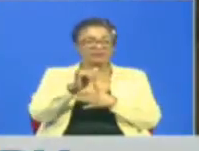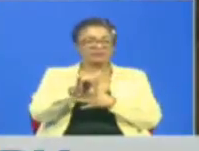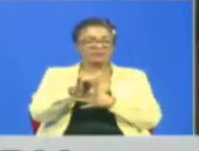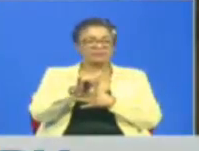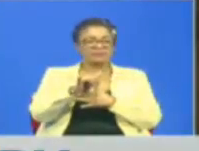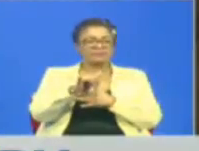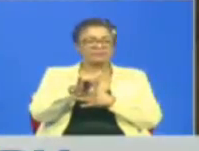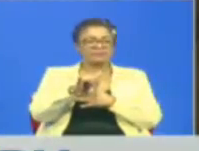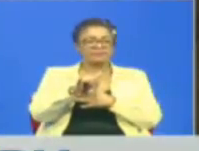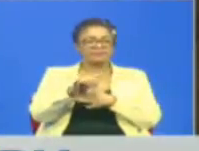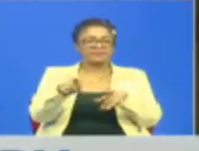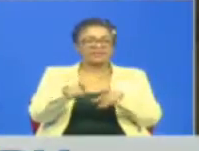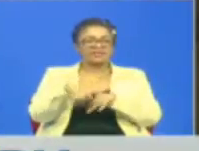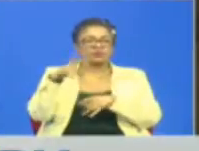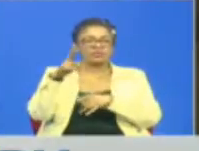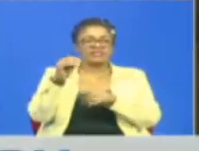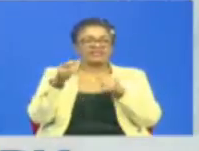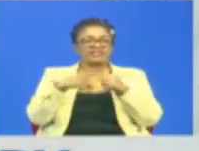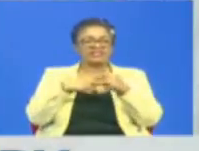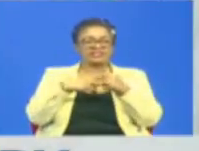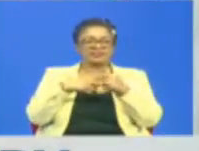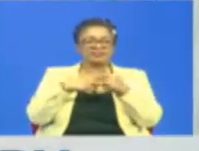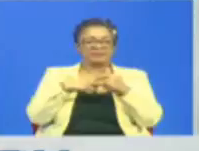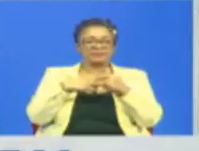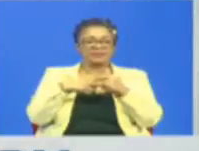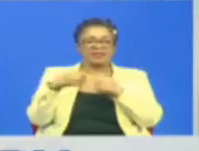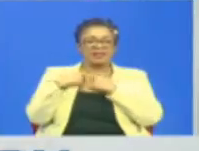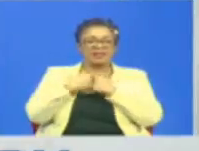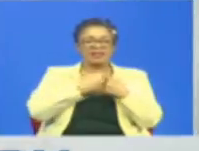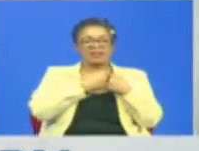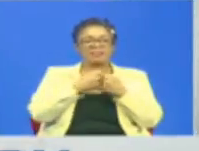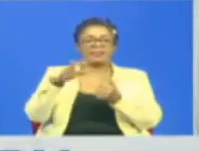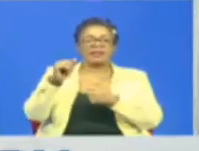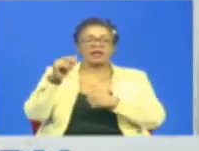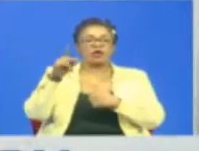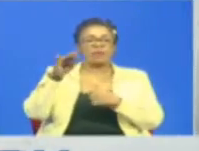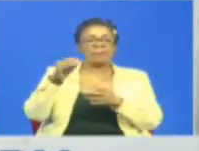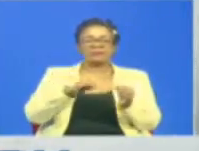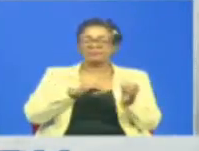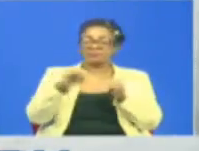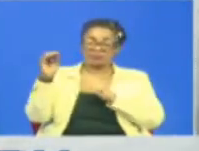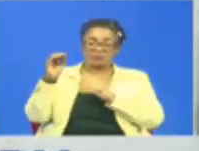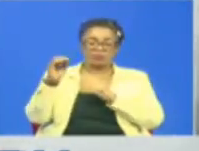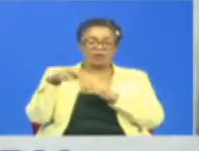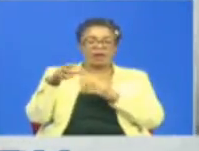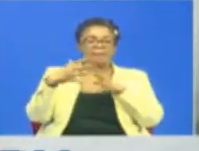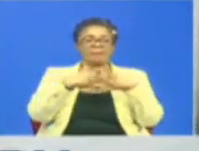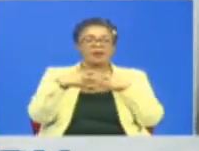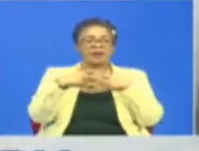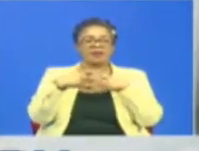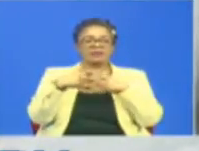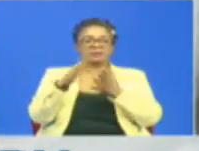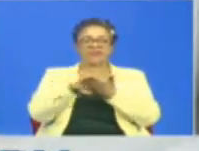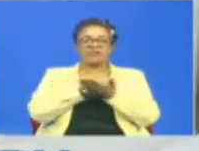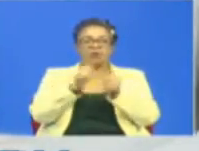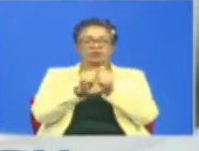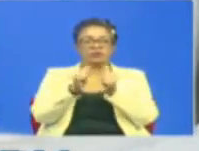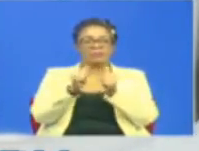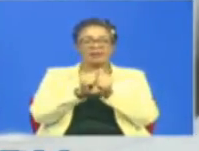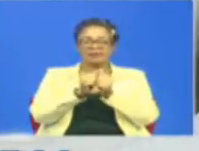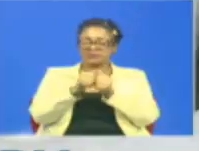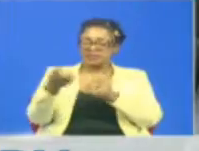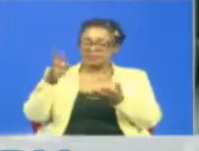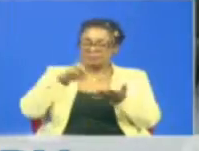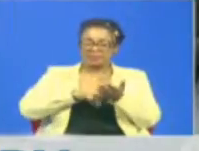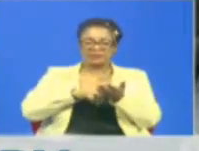of the 2017 electoral push and pull, Akombe fled to the U.S. 8 days before the October 26th repeat presidential